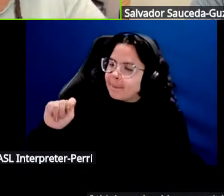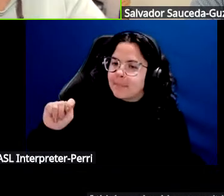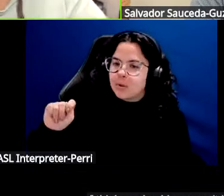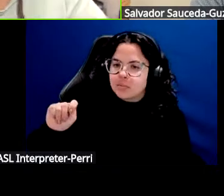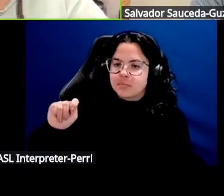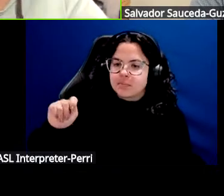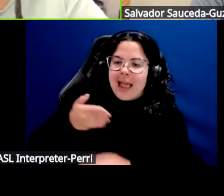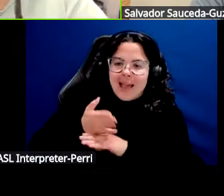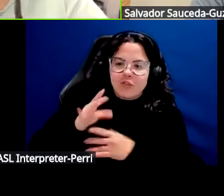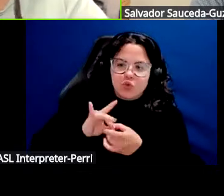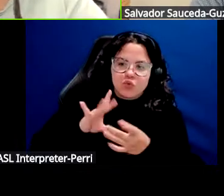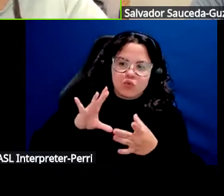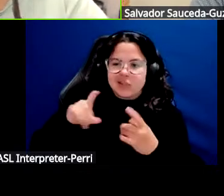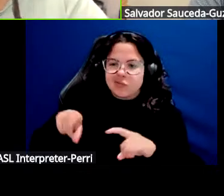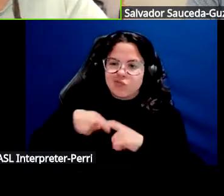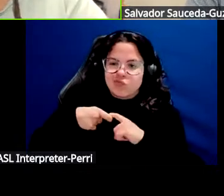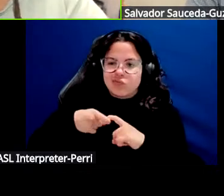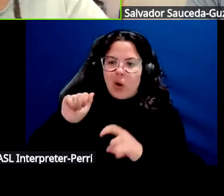Okay.